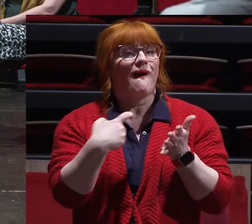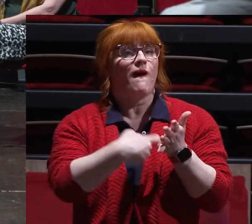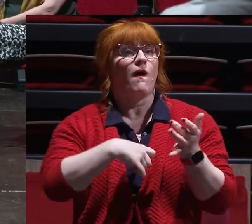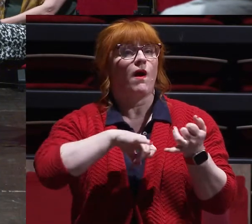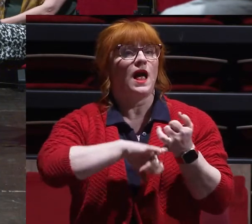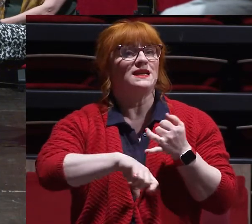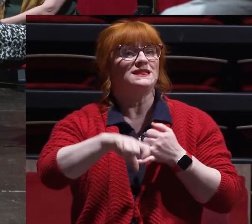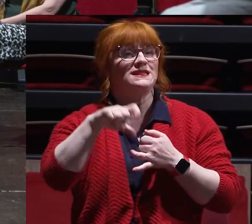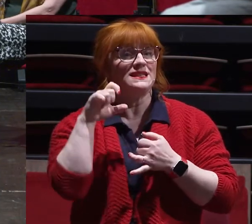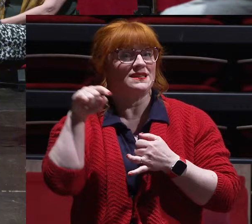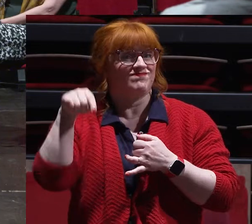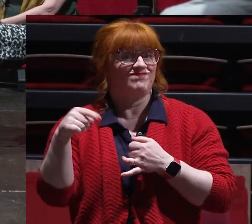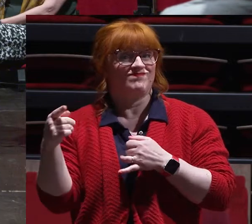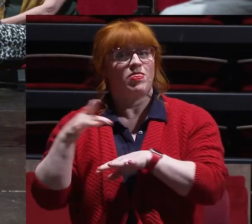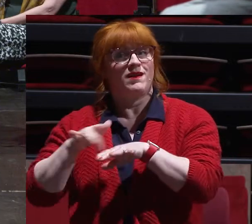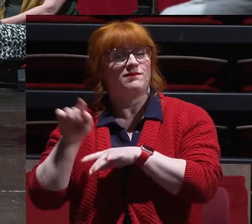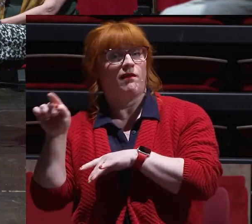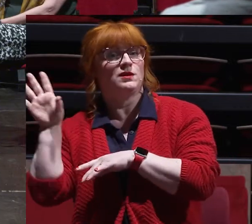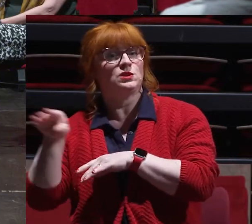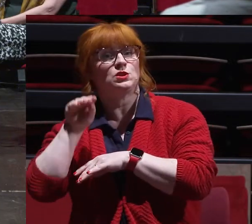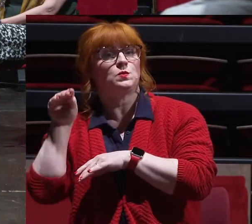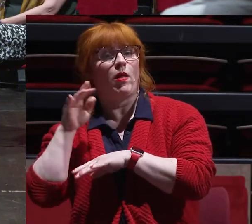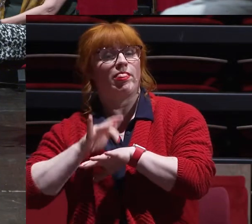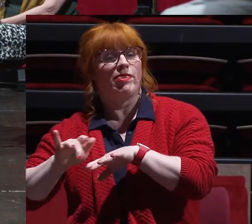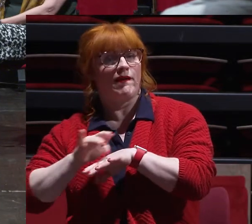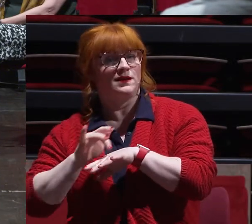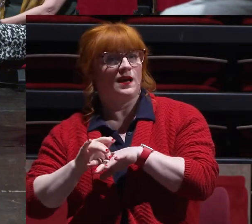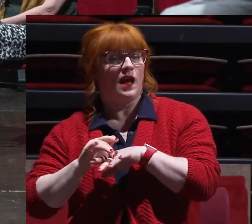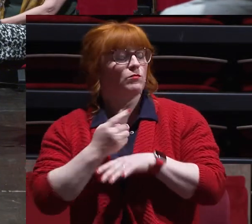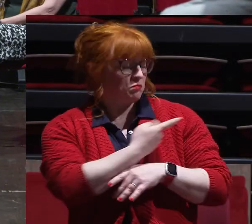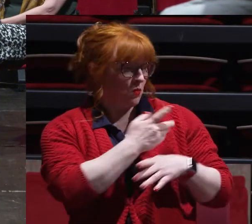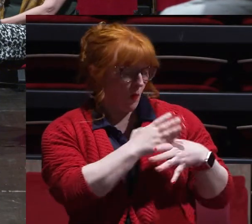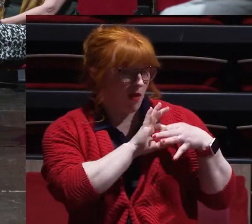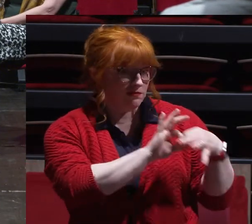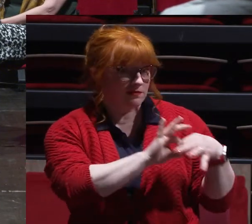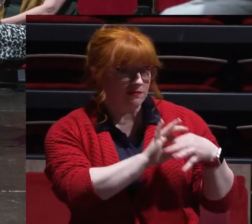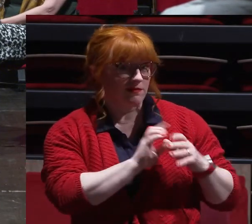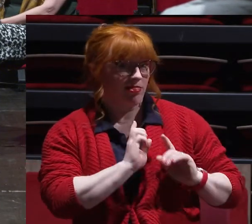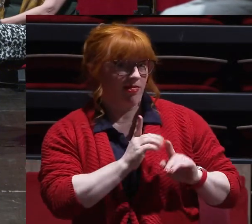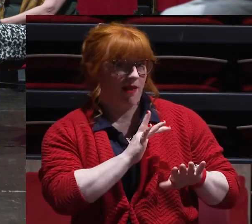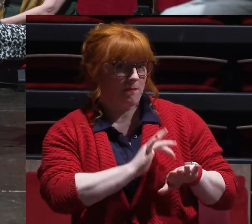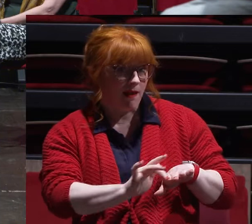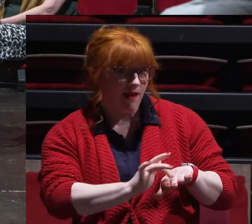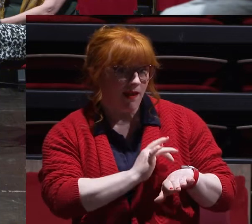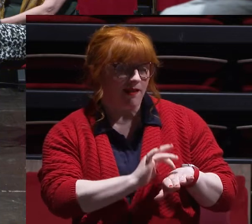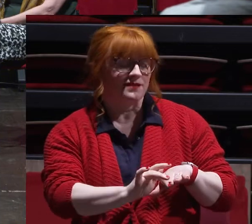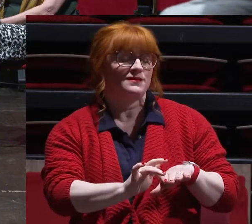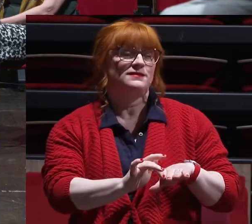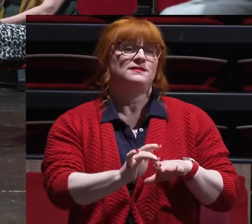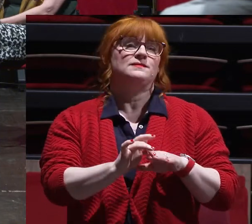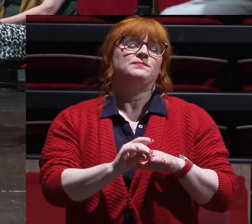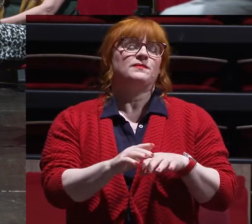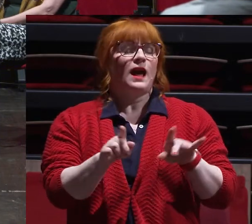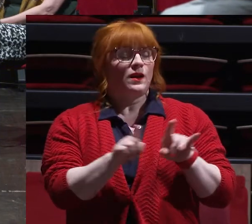brilliantly received show on at the Royal Shakespeare Company in the Swan Theatre, which we worked together on